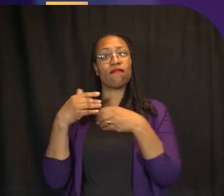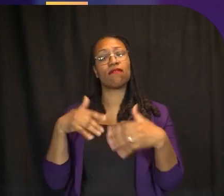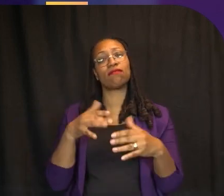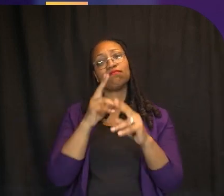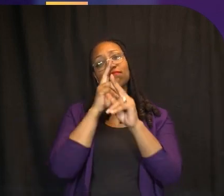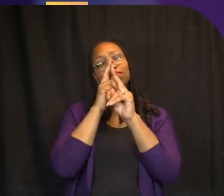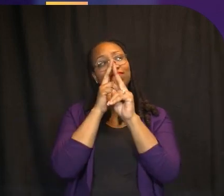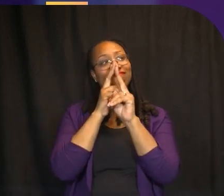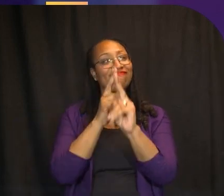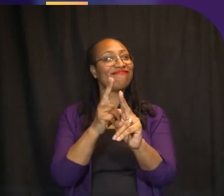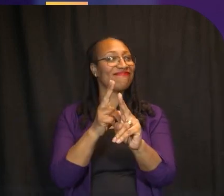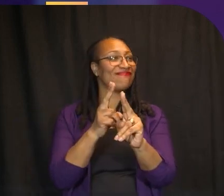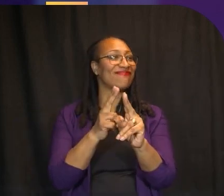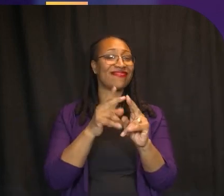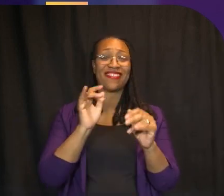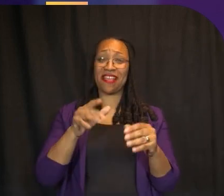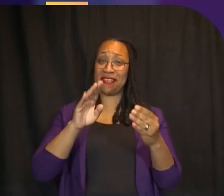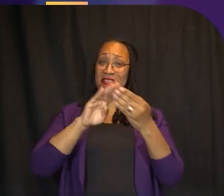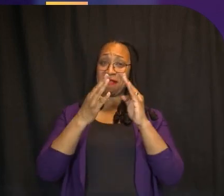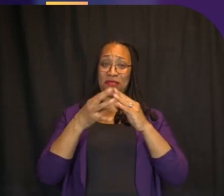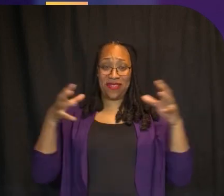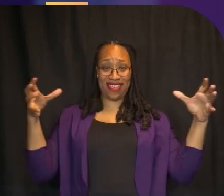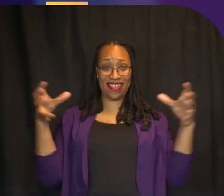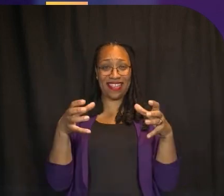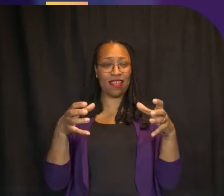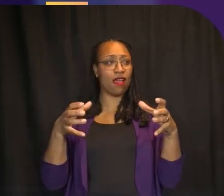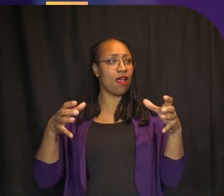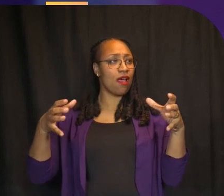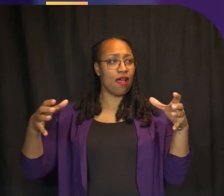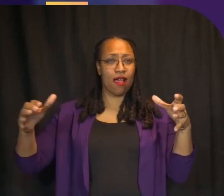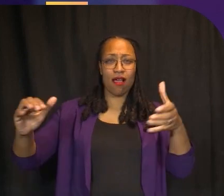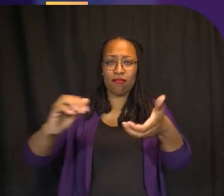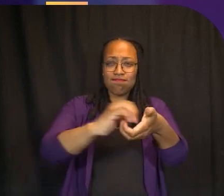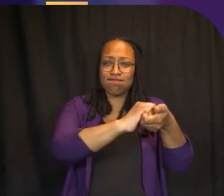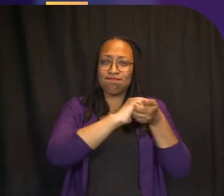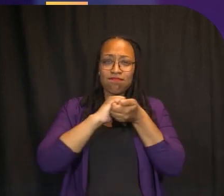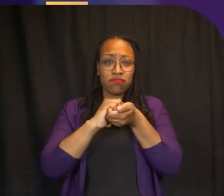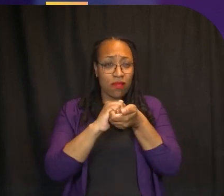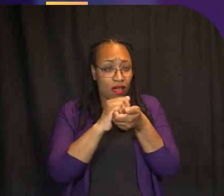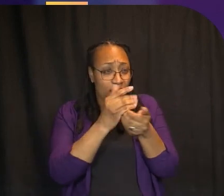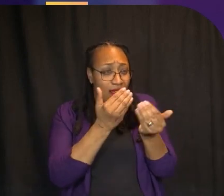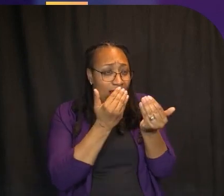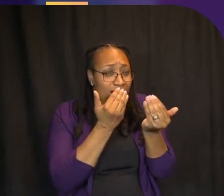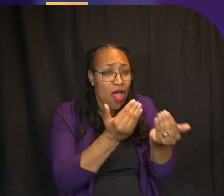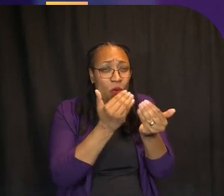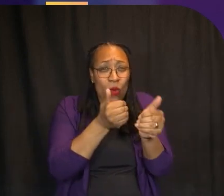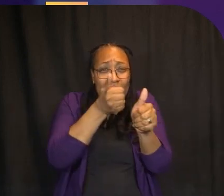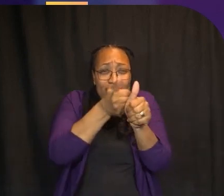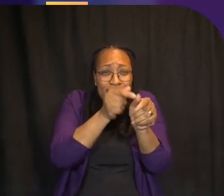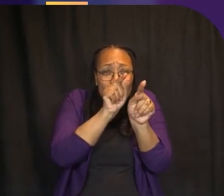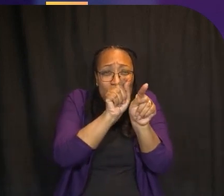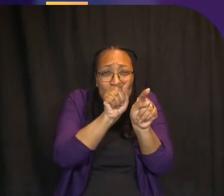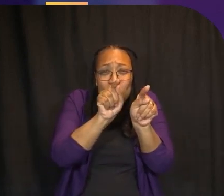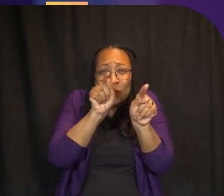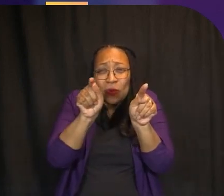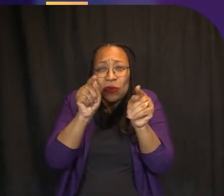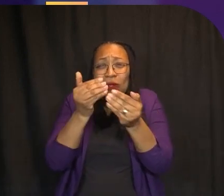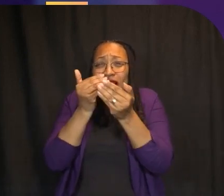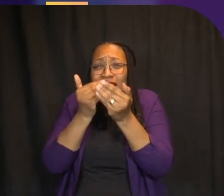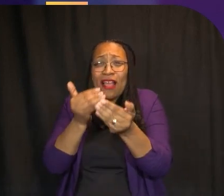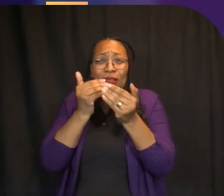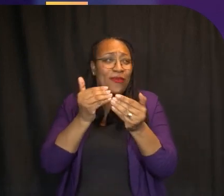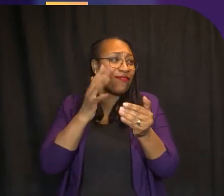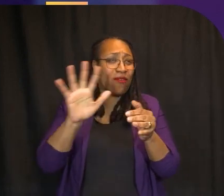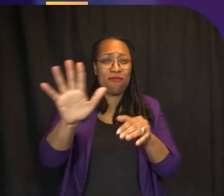take time to personally thank you, the supporters, for making this work a reality.